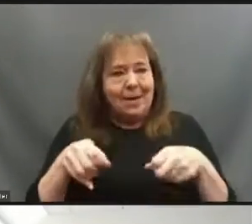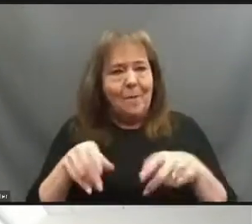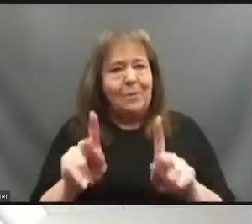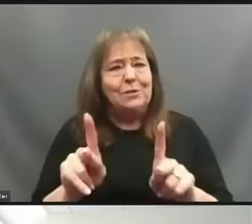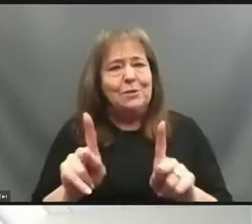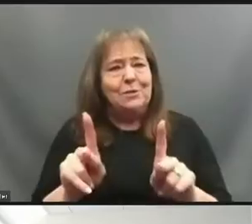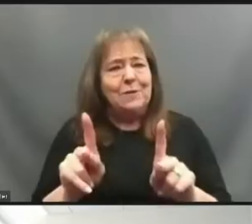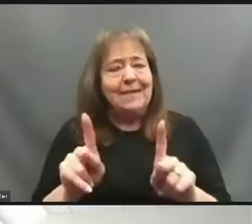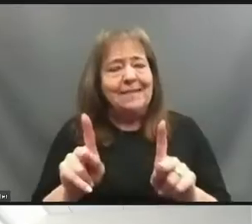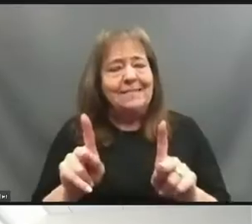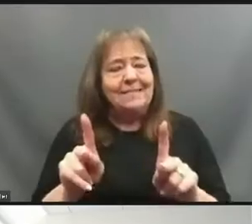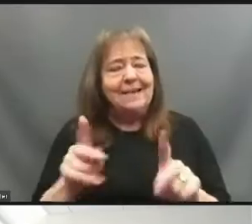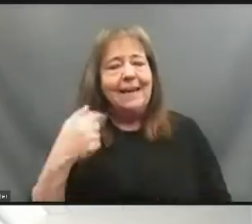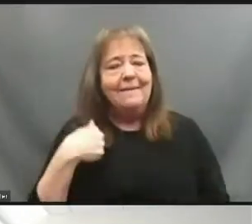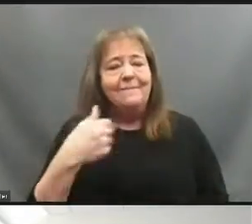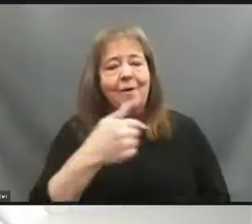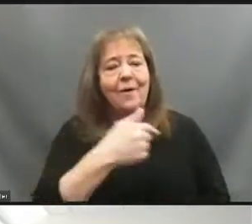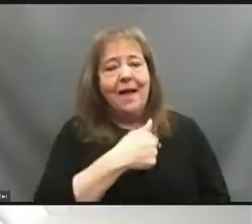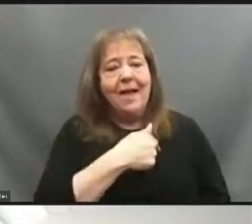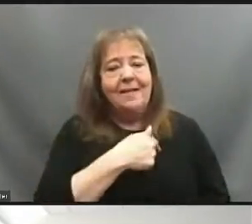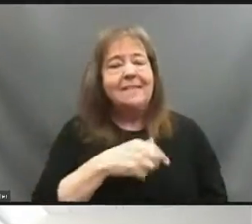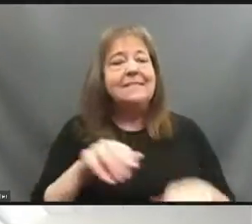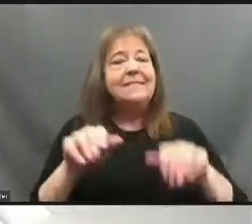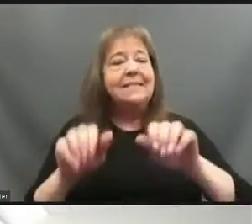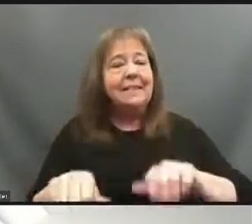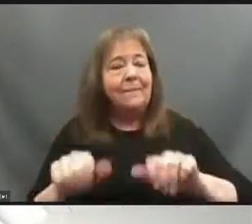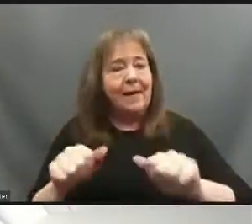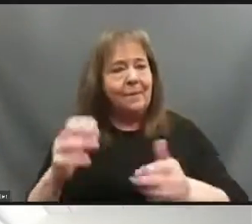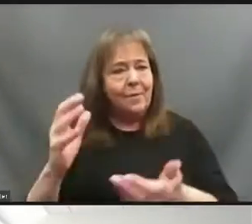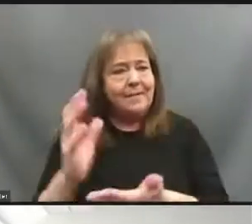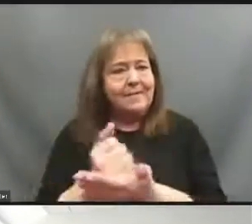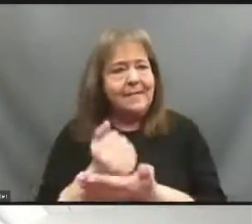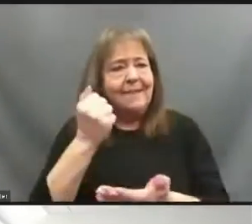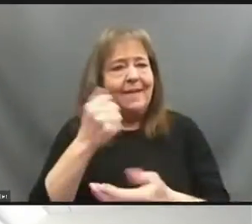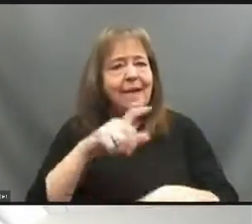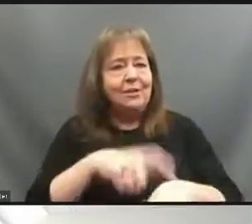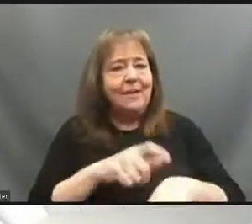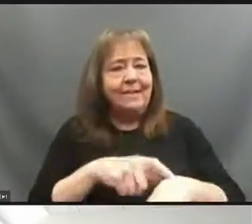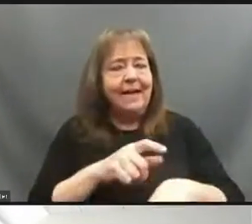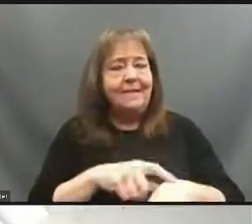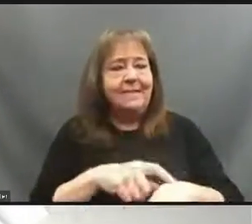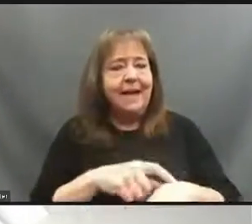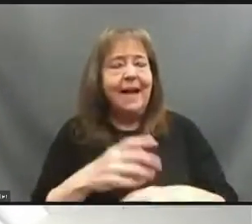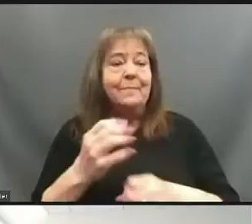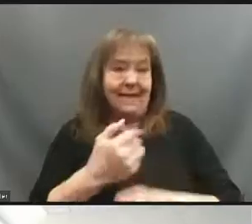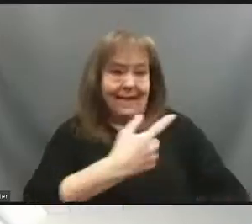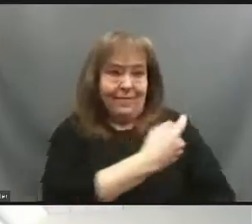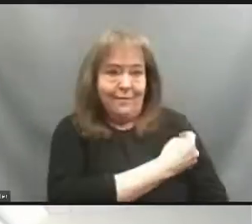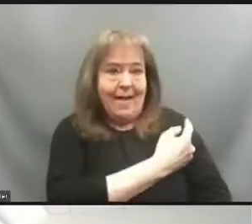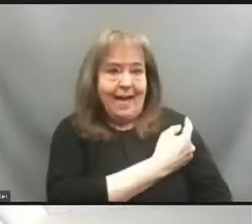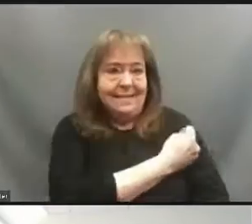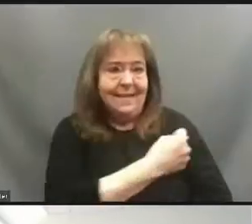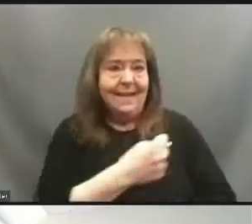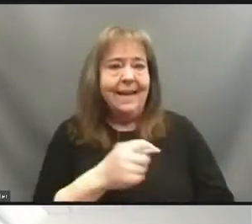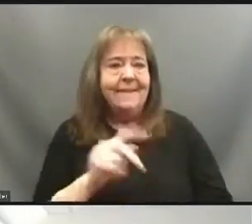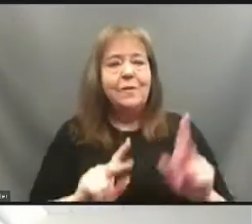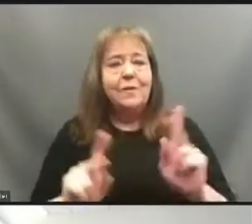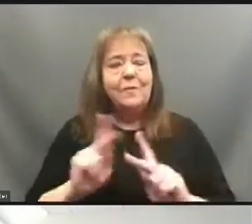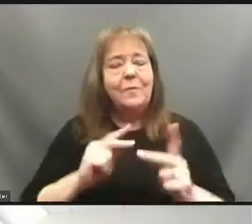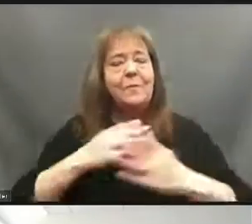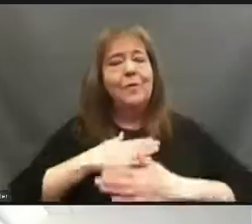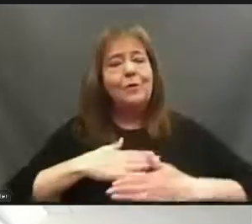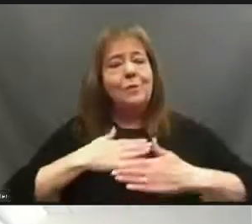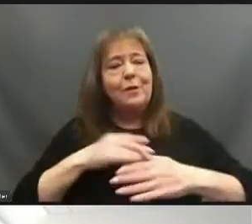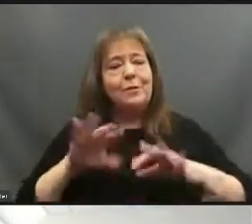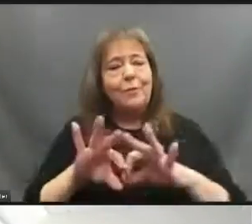opportunity for us to be able to make use of that time for people to be vaccinated, for people to be able to enjoy their